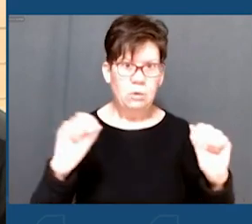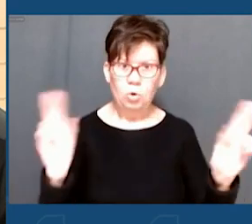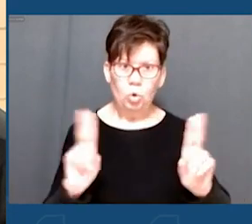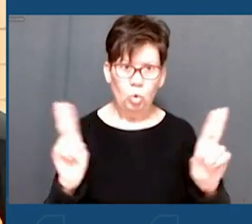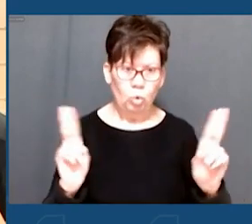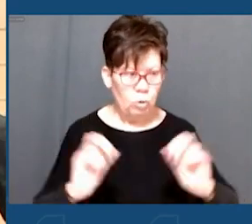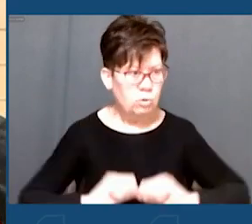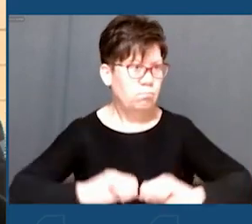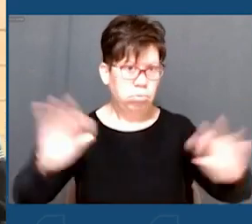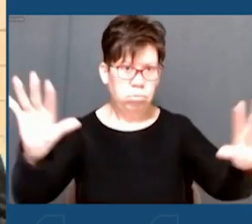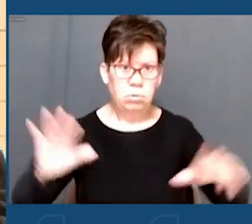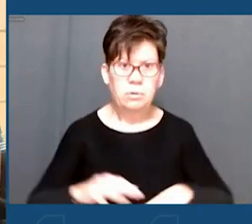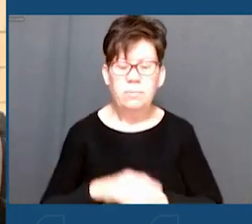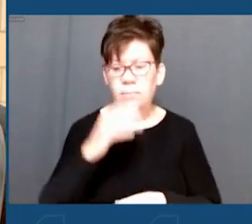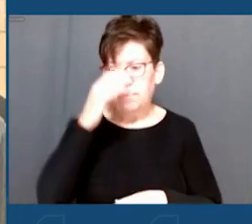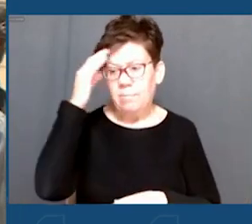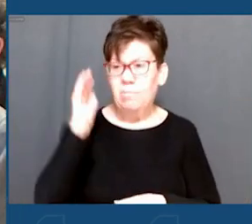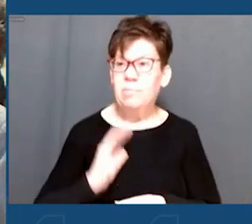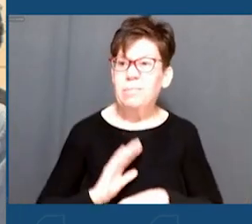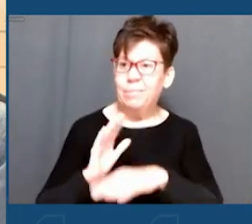up our Commissioner, Commissioner Heisel.